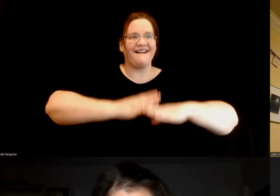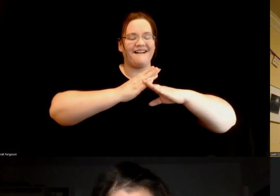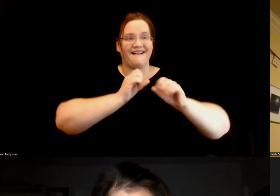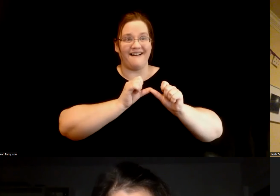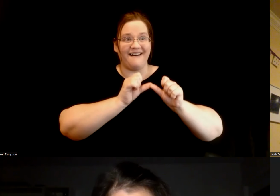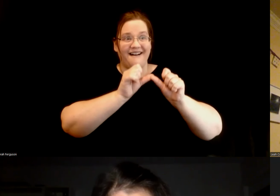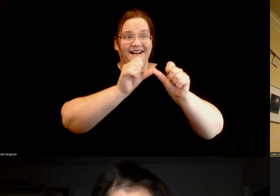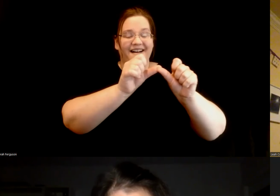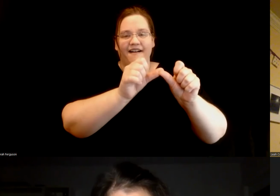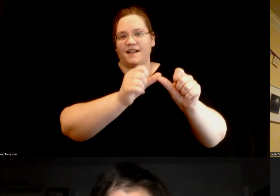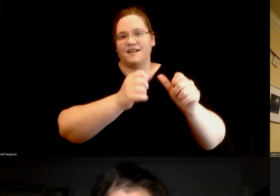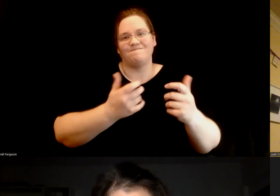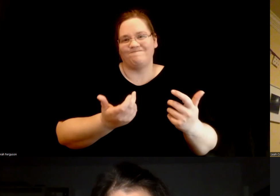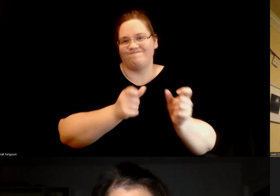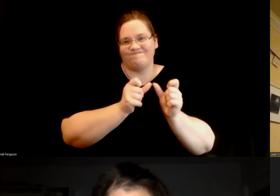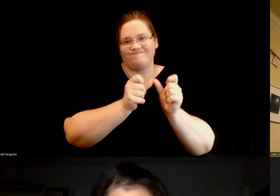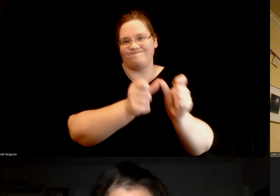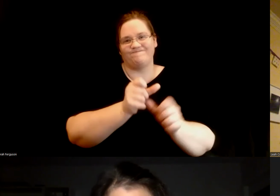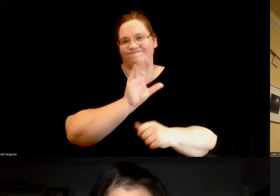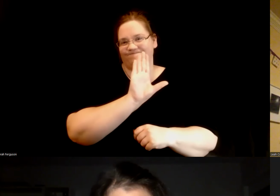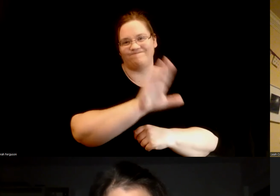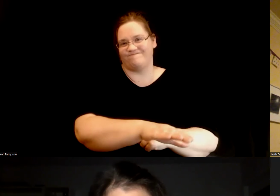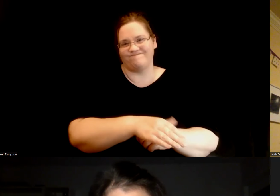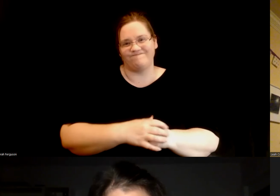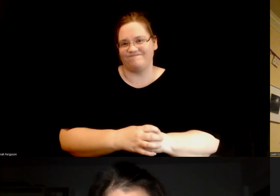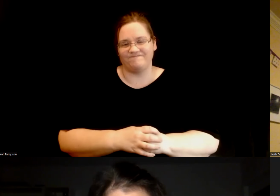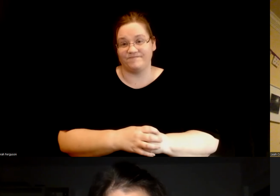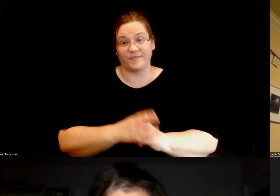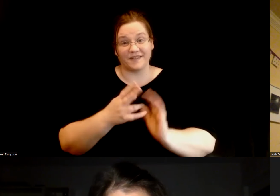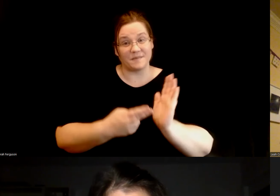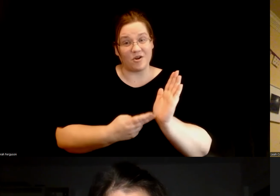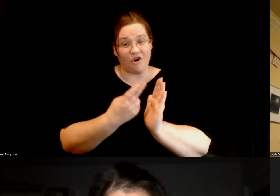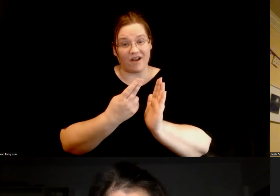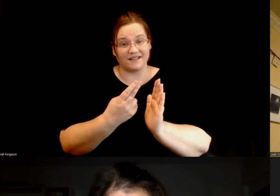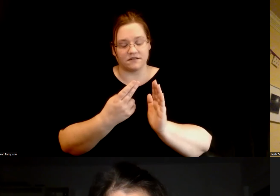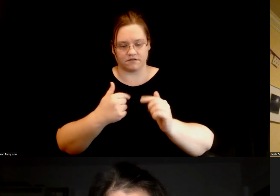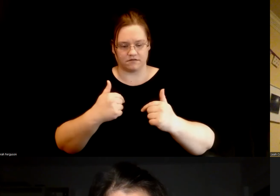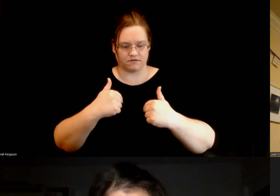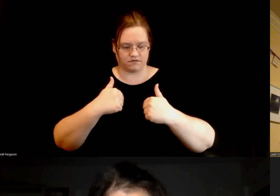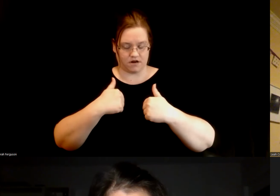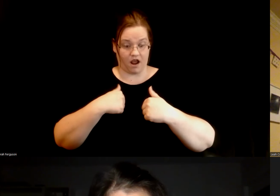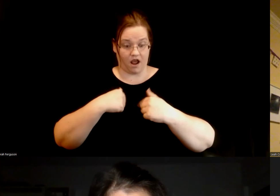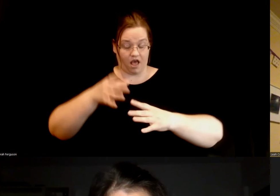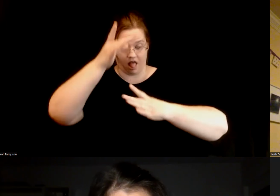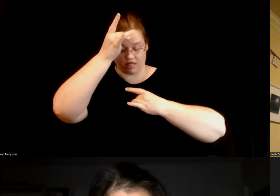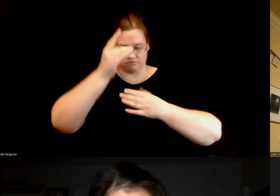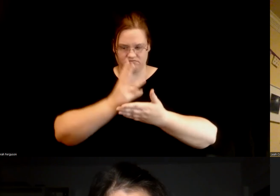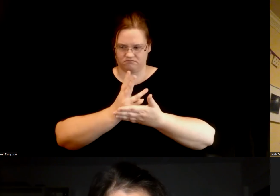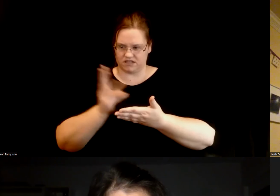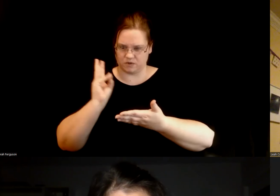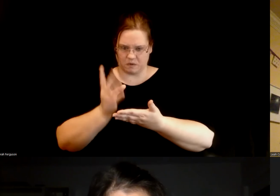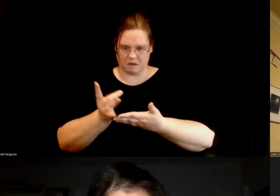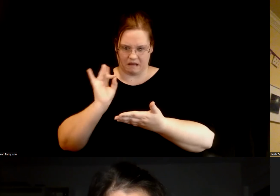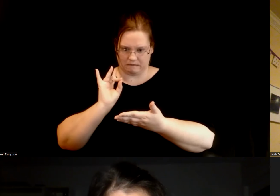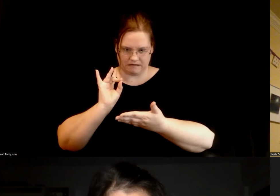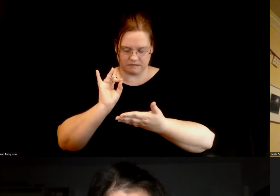it doesn't. Actually, to be totally honest, I had it about 6-8 weeks ago, and my husband did not at that time